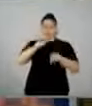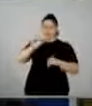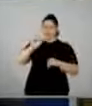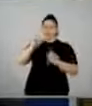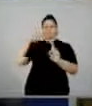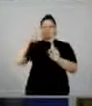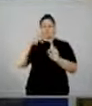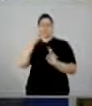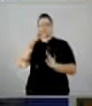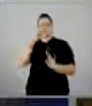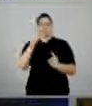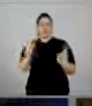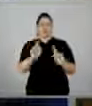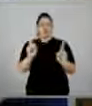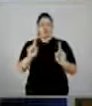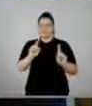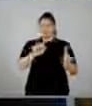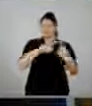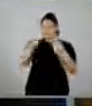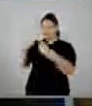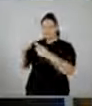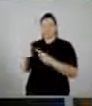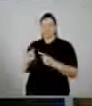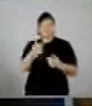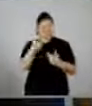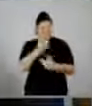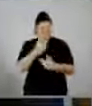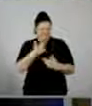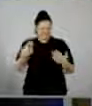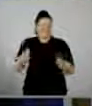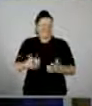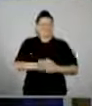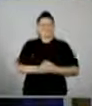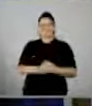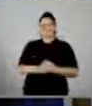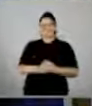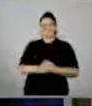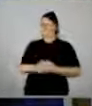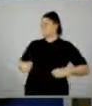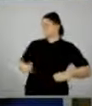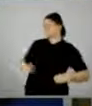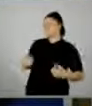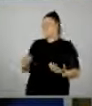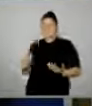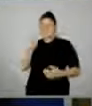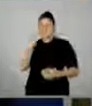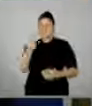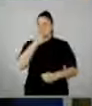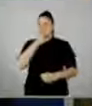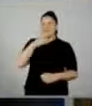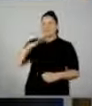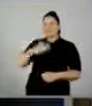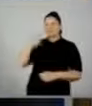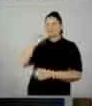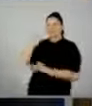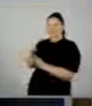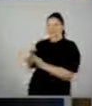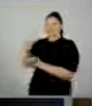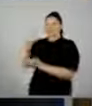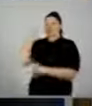To be fair, what I'm going to get into trouble now.